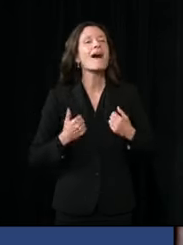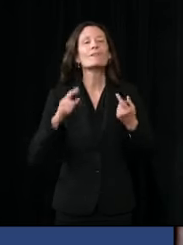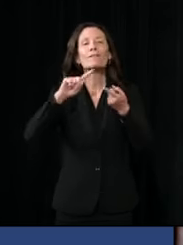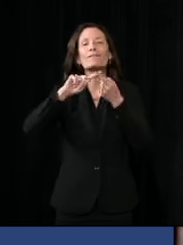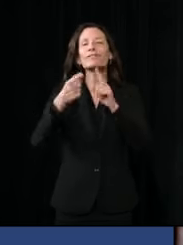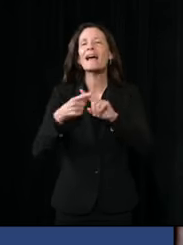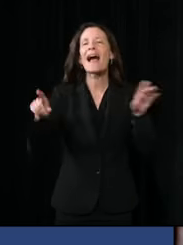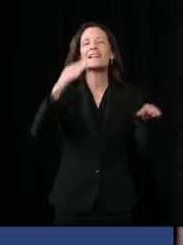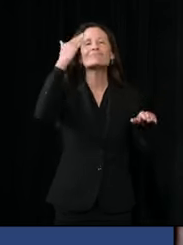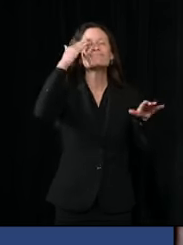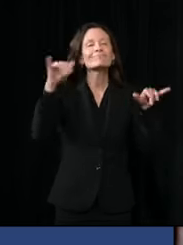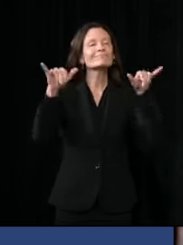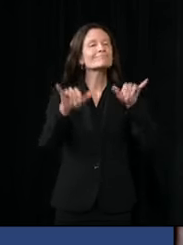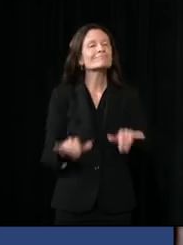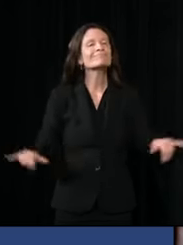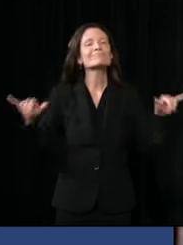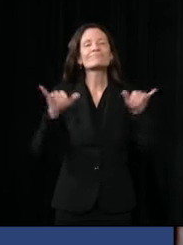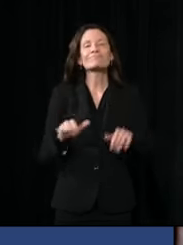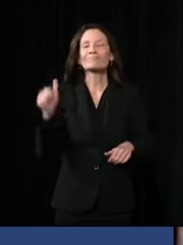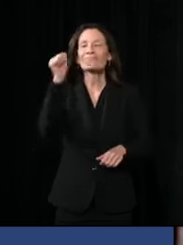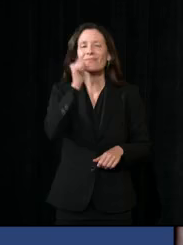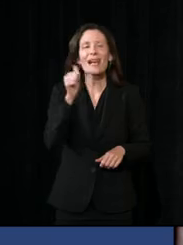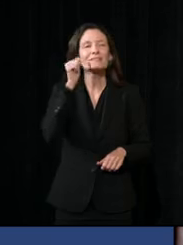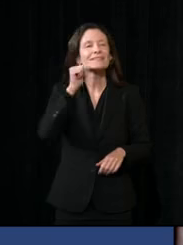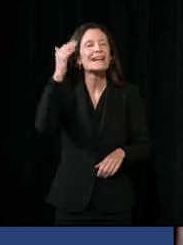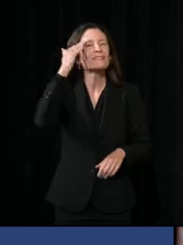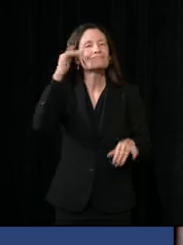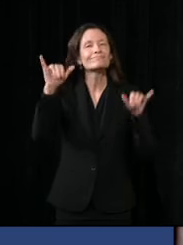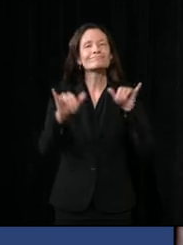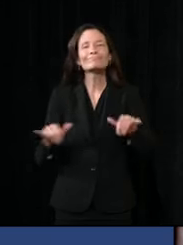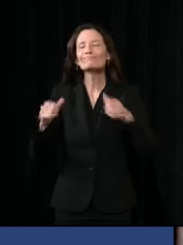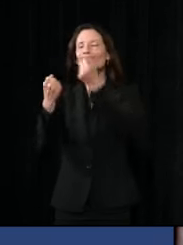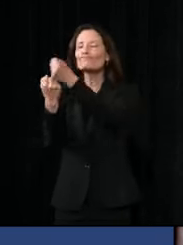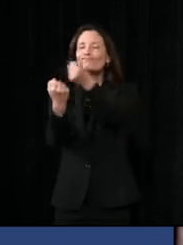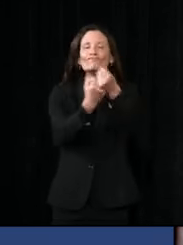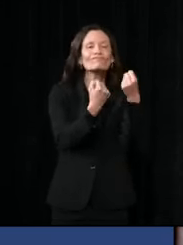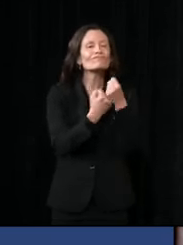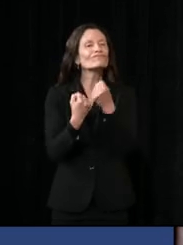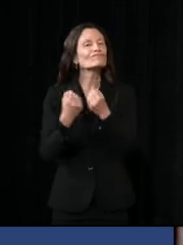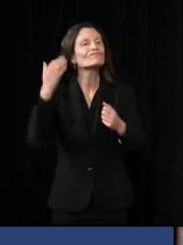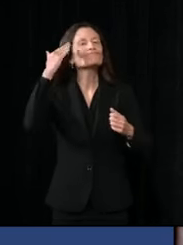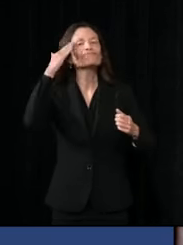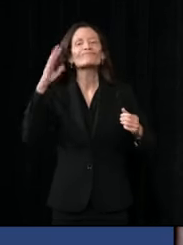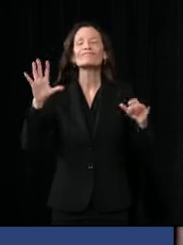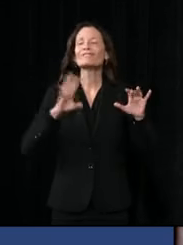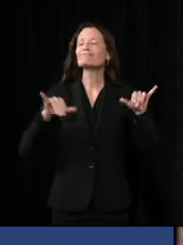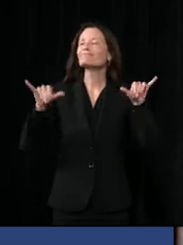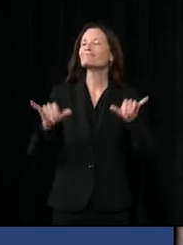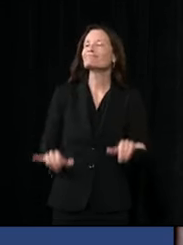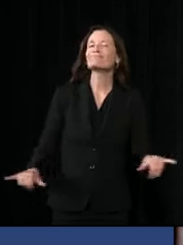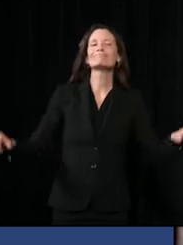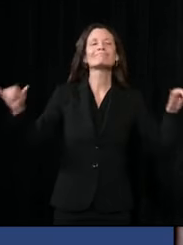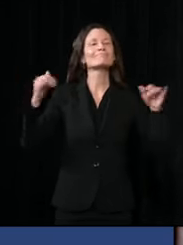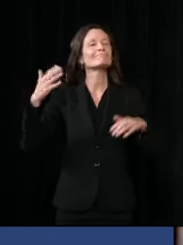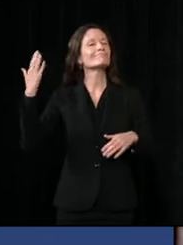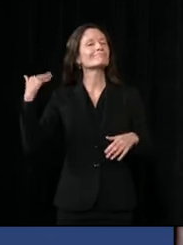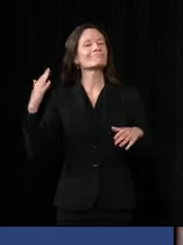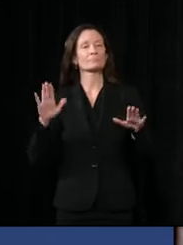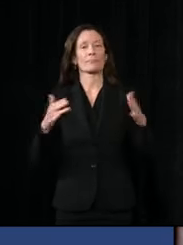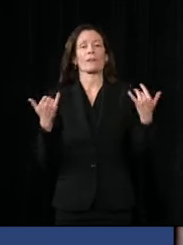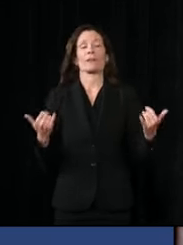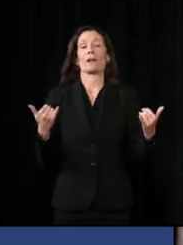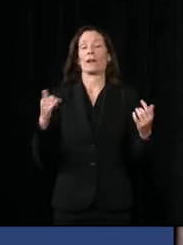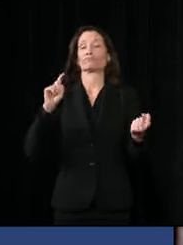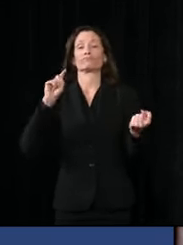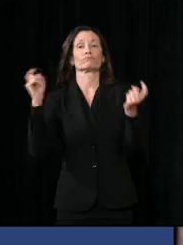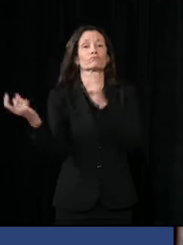support system. It's comfort. It's stability. And we asked Pennsylvanians to stay in our homes for weeks, leaving only to